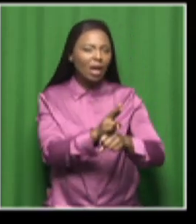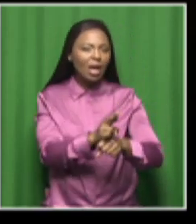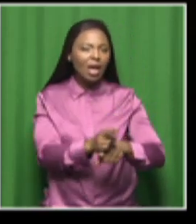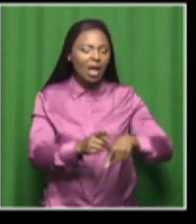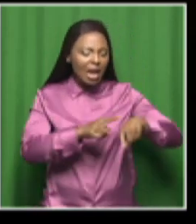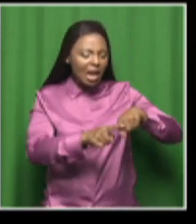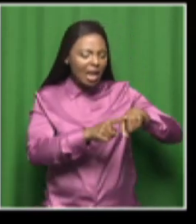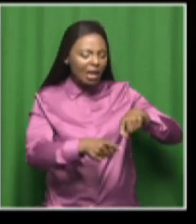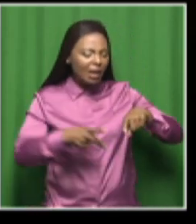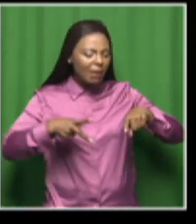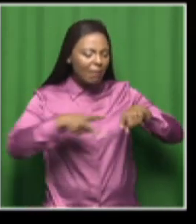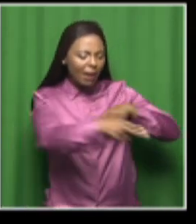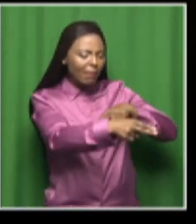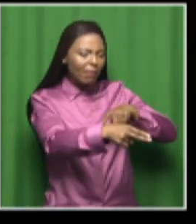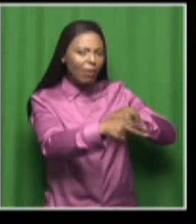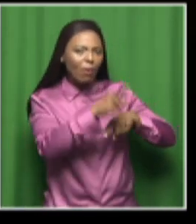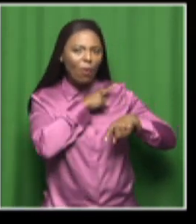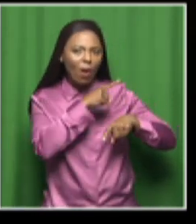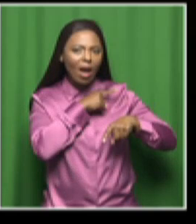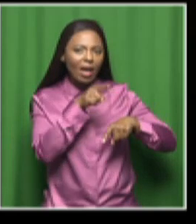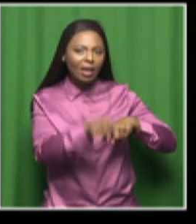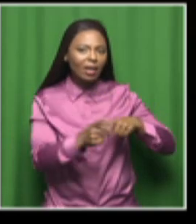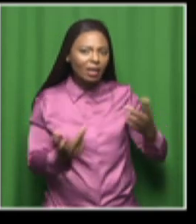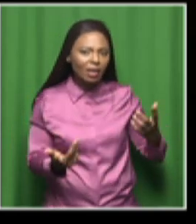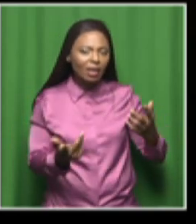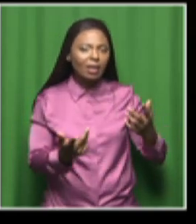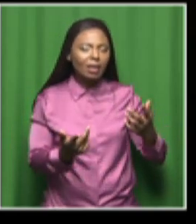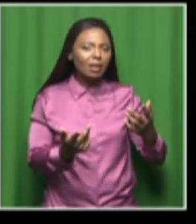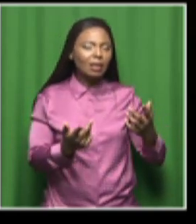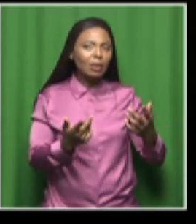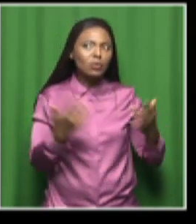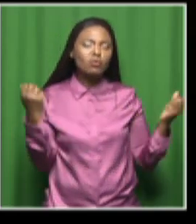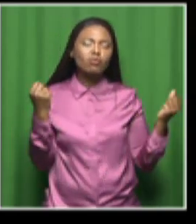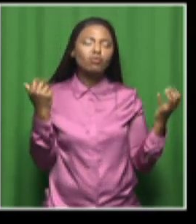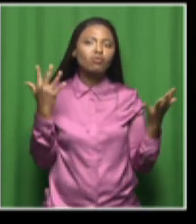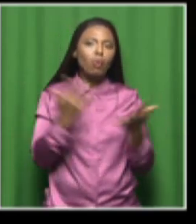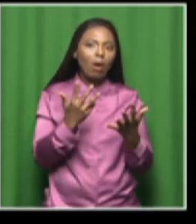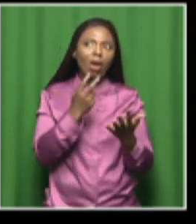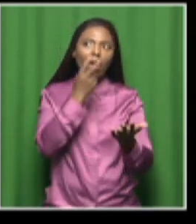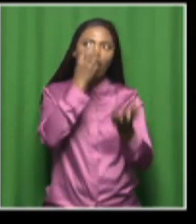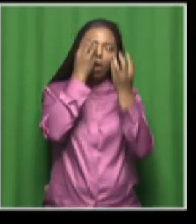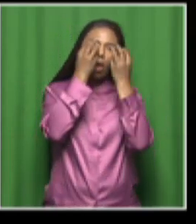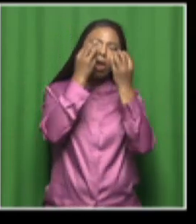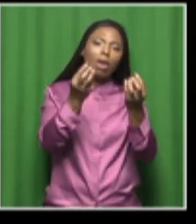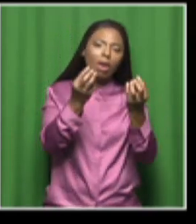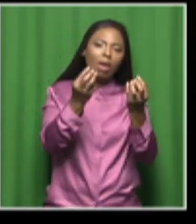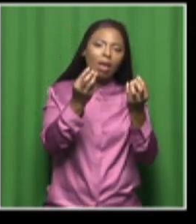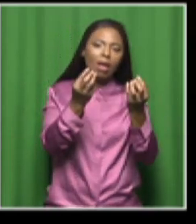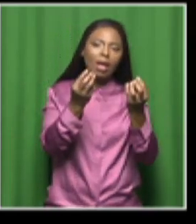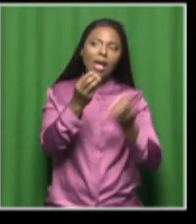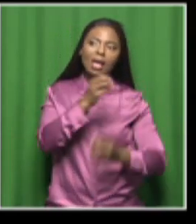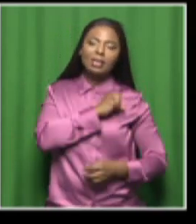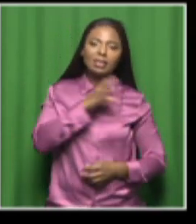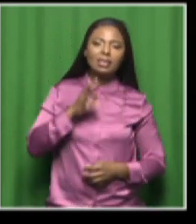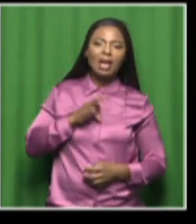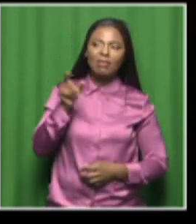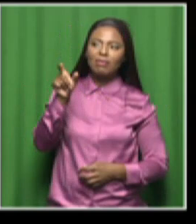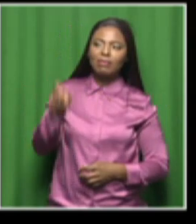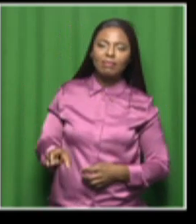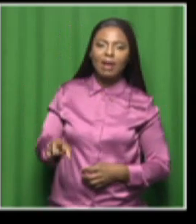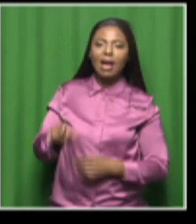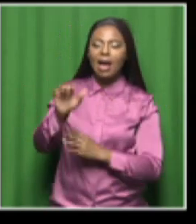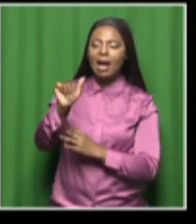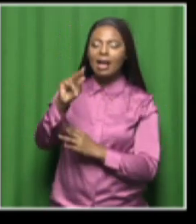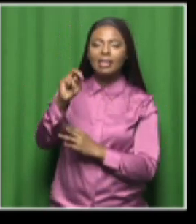Oh this is the worst nightmare for anybody. Alleged lack of care for staff at Charlotte Maxeke Academic